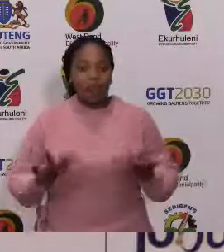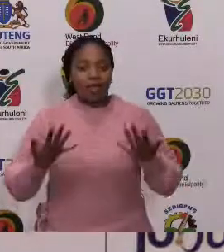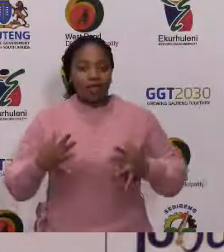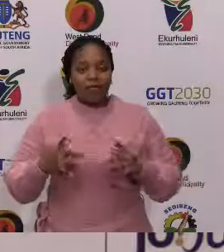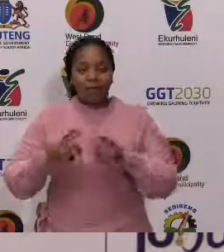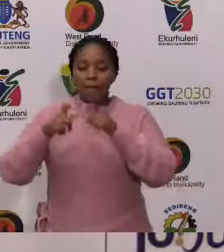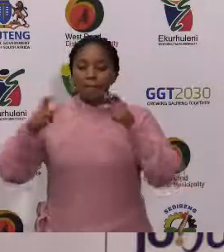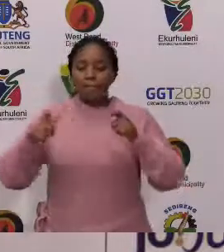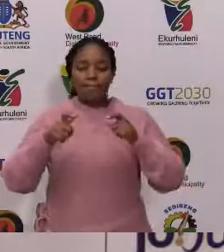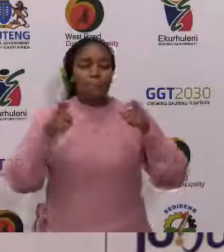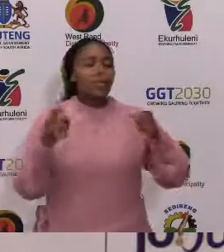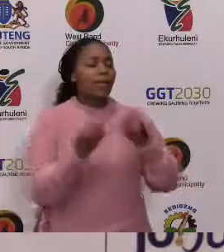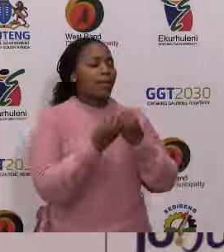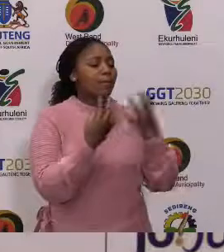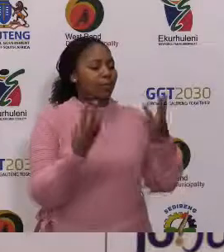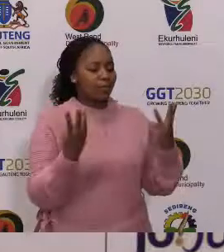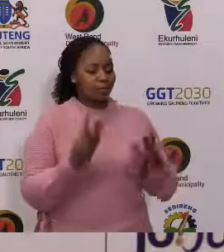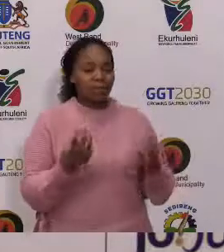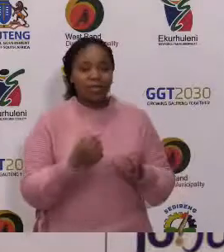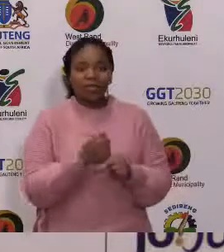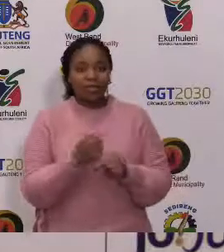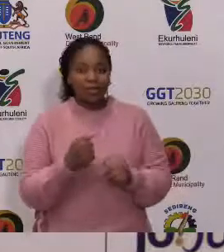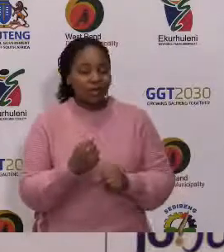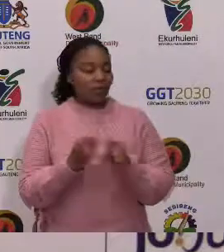larger number of people who are not infected,